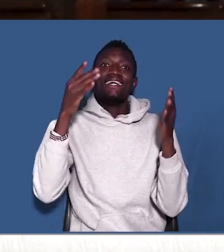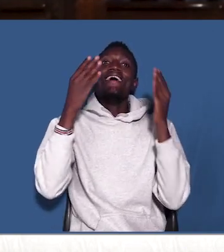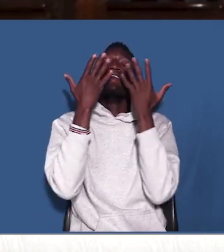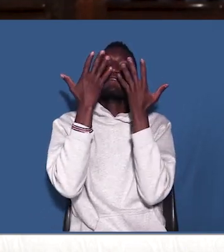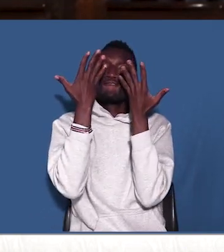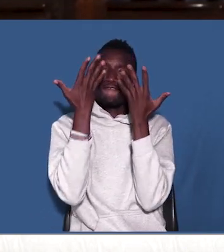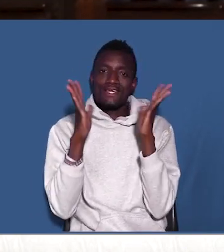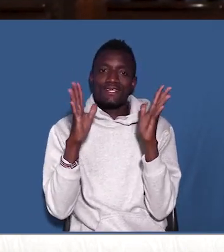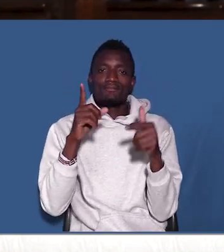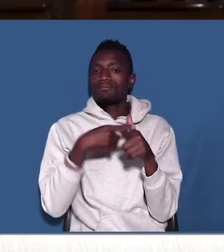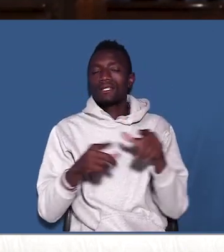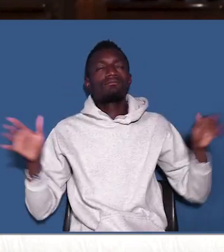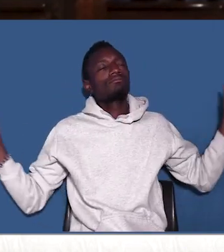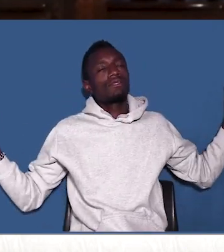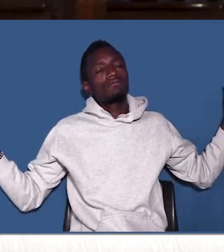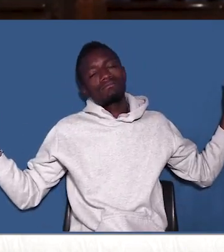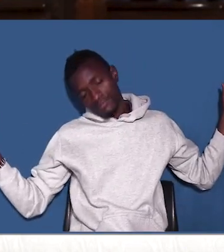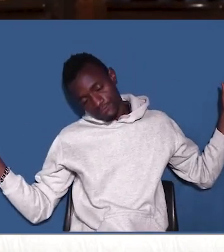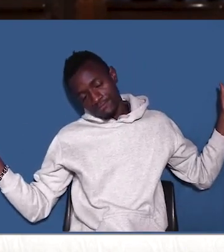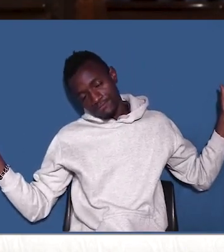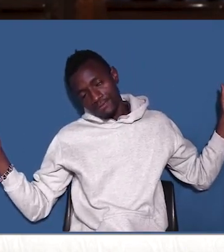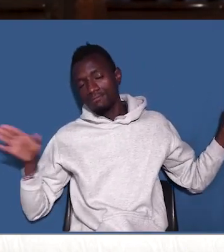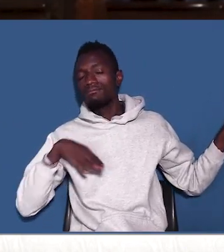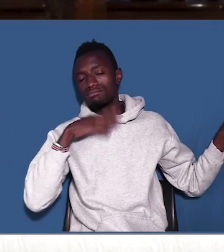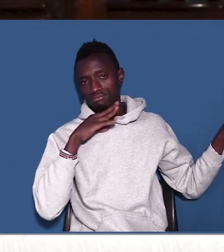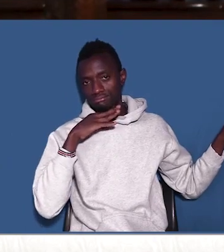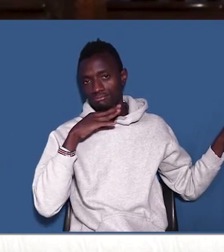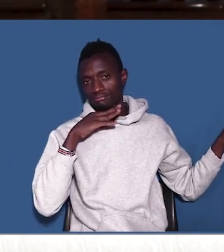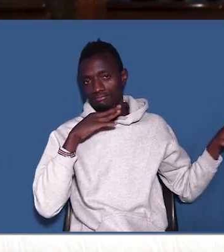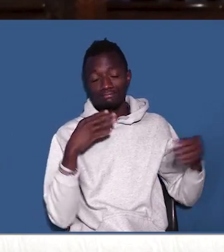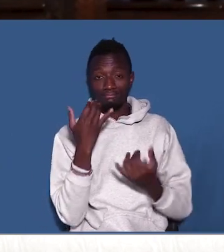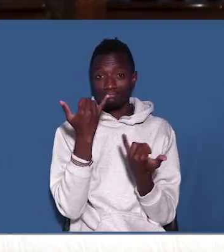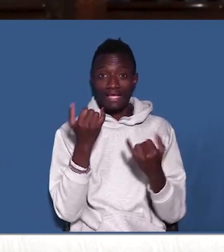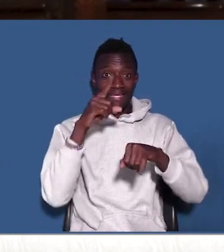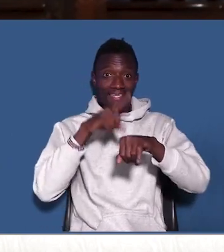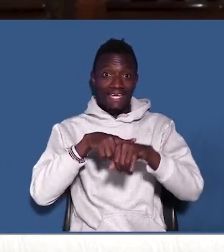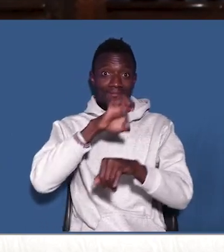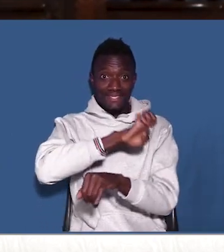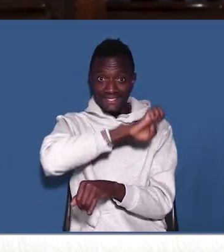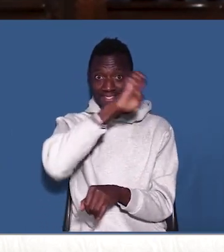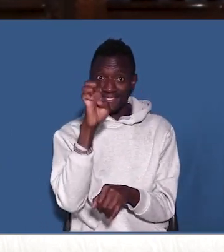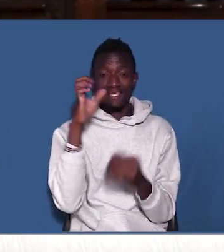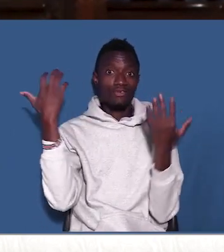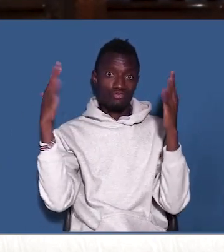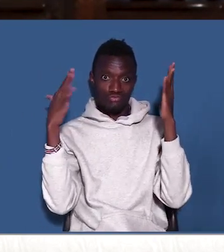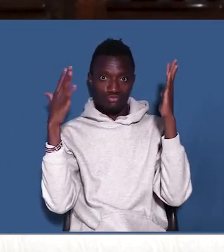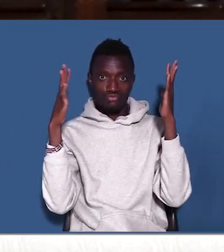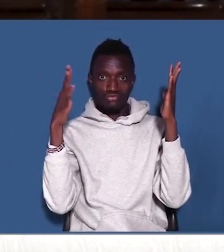his spirit. At Easter, which we celebrated not too long